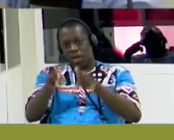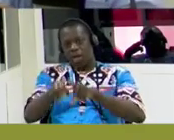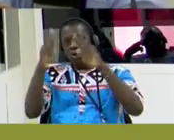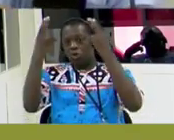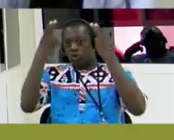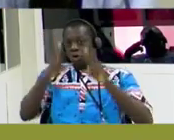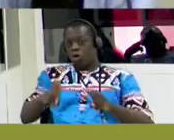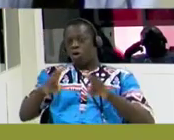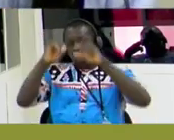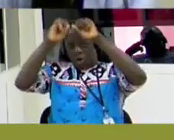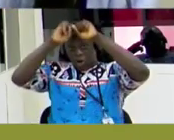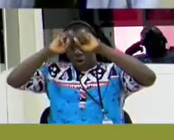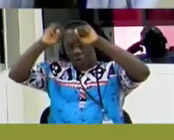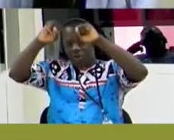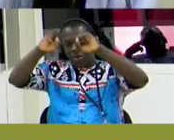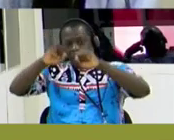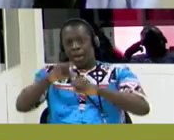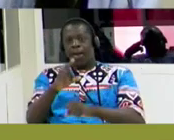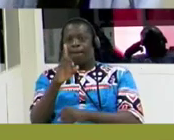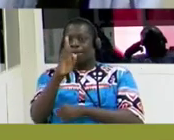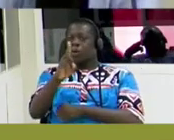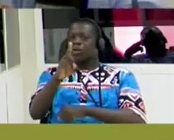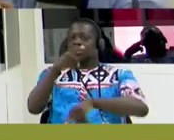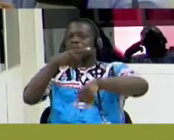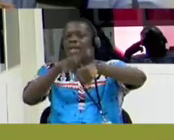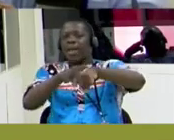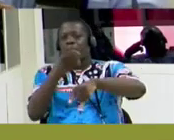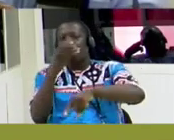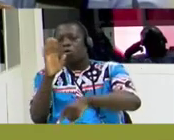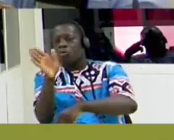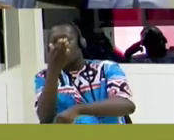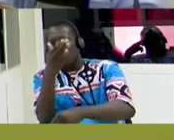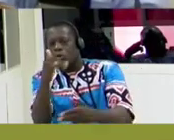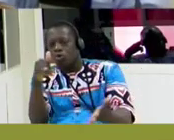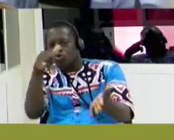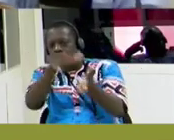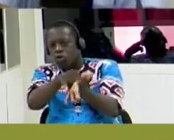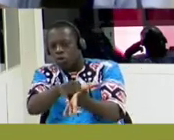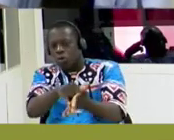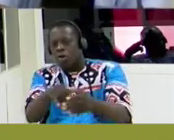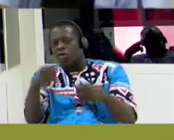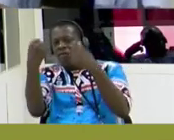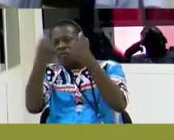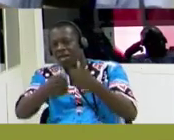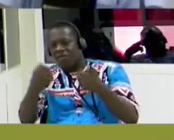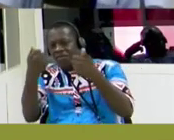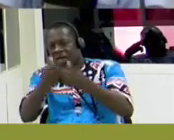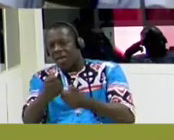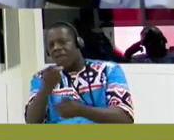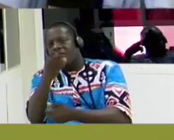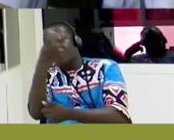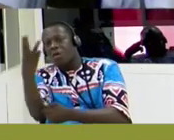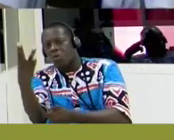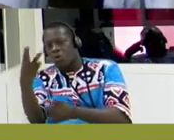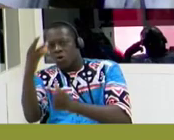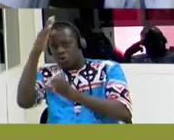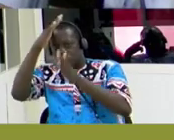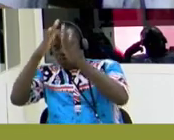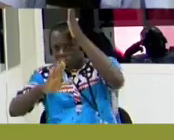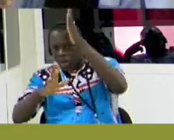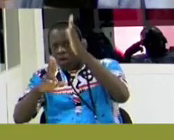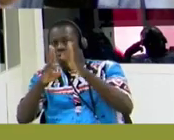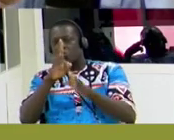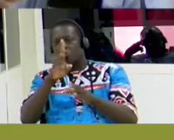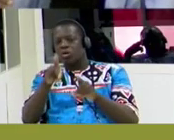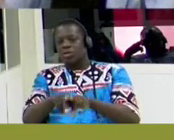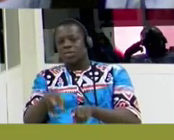asked to go to Yundum to fight a few soldiers who were rebellious, you said, no, you will not go.